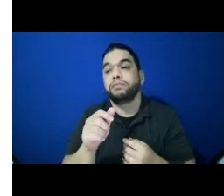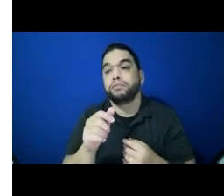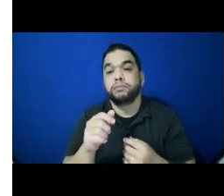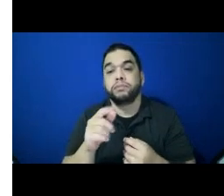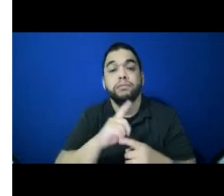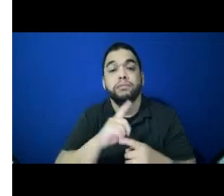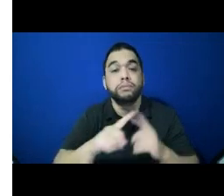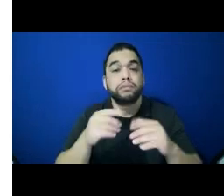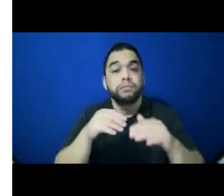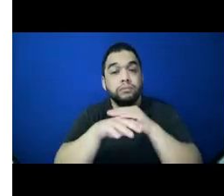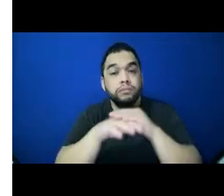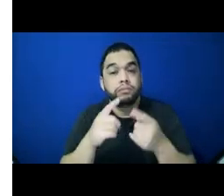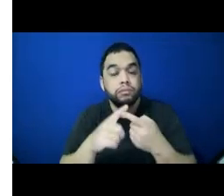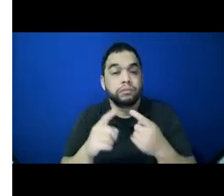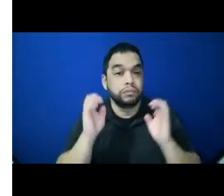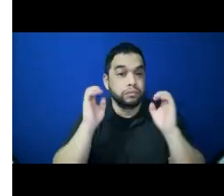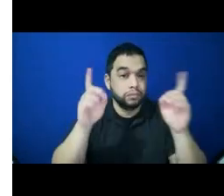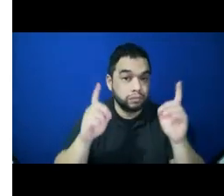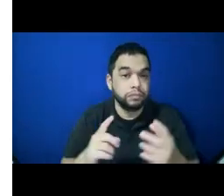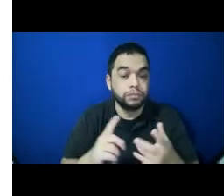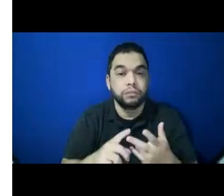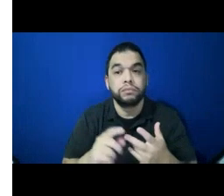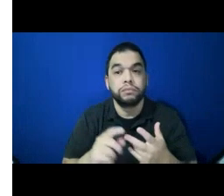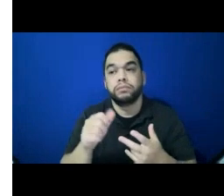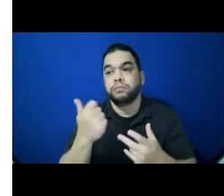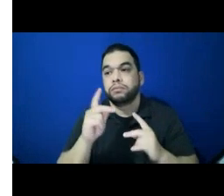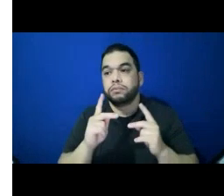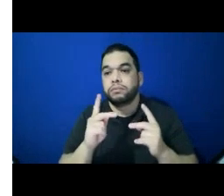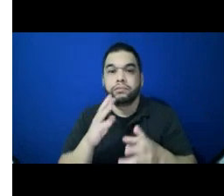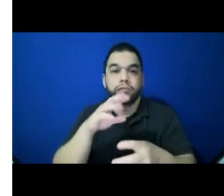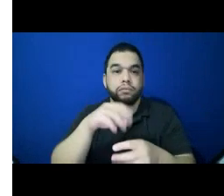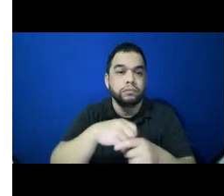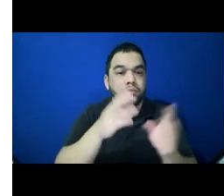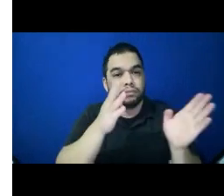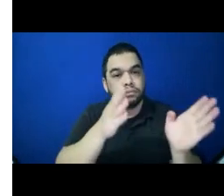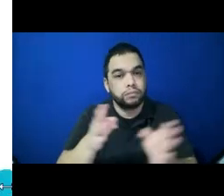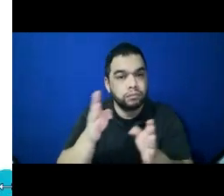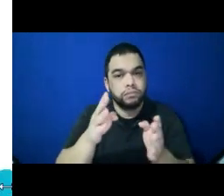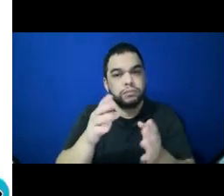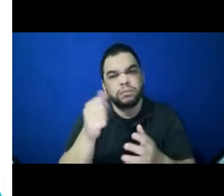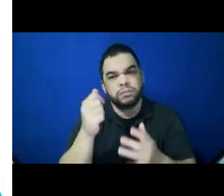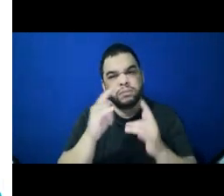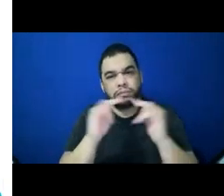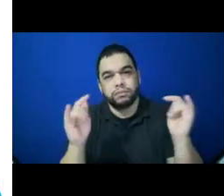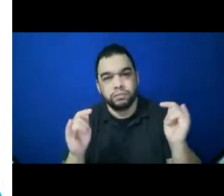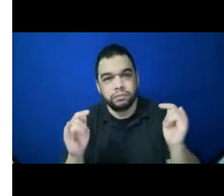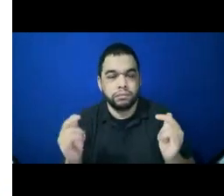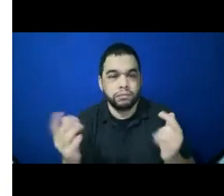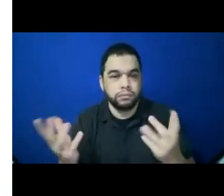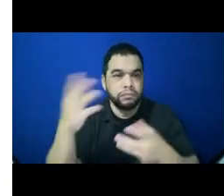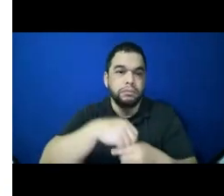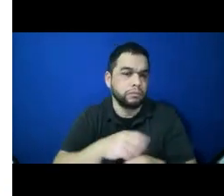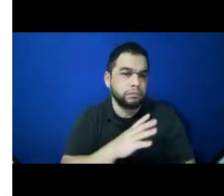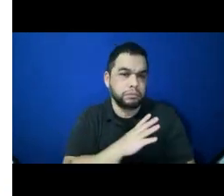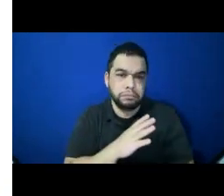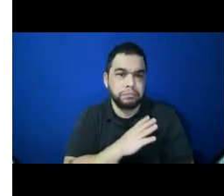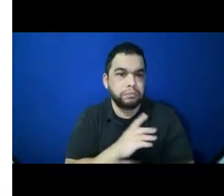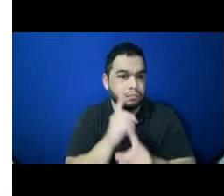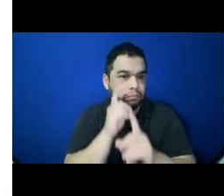that is also something that is accessible to educators, other people that are planning,